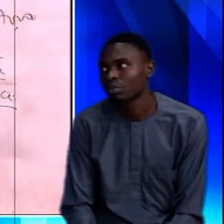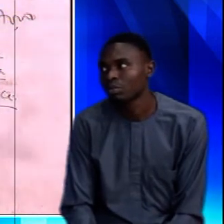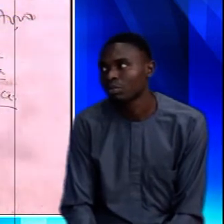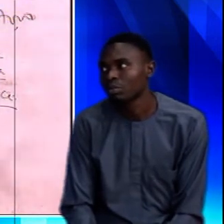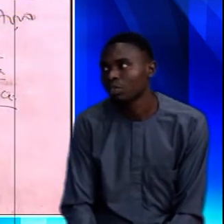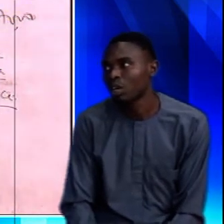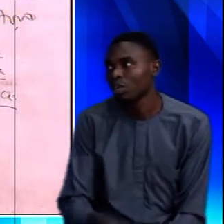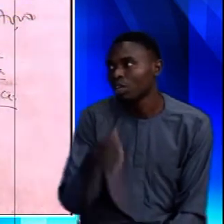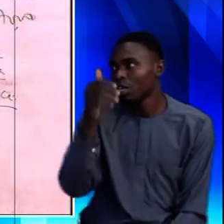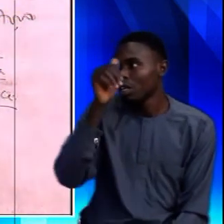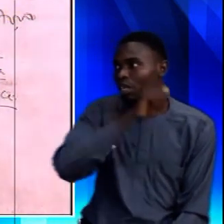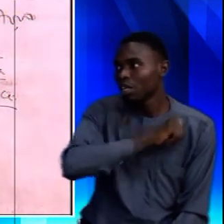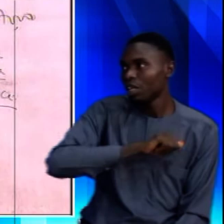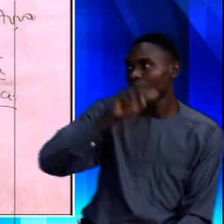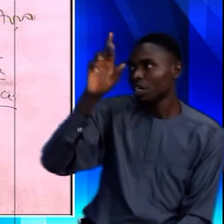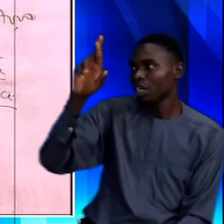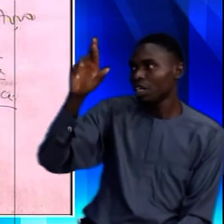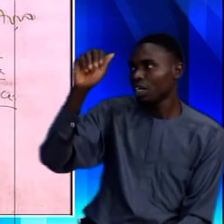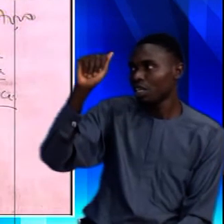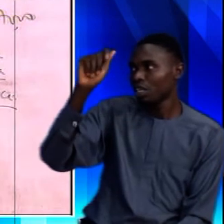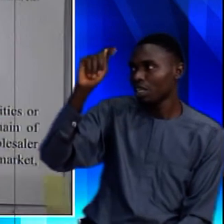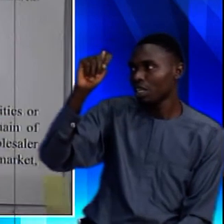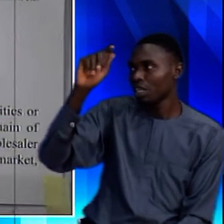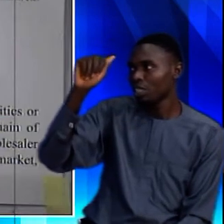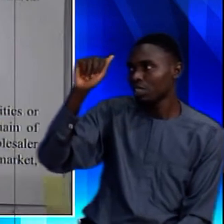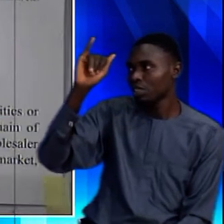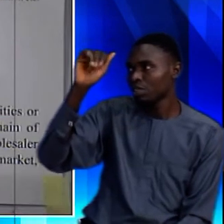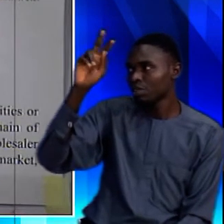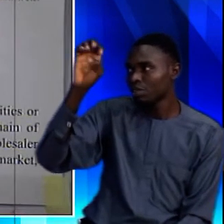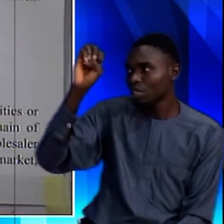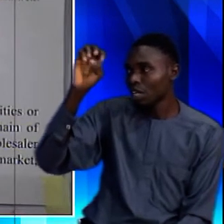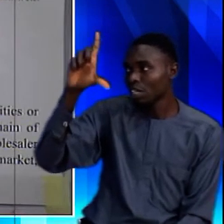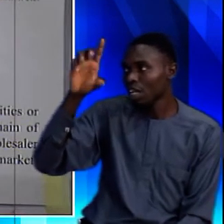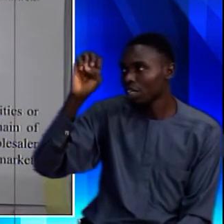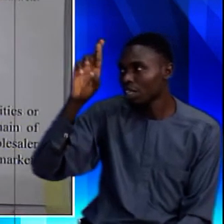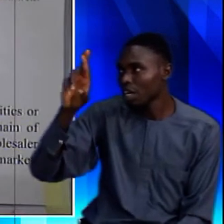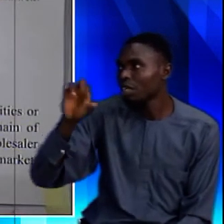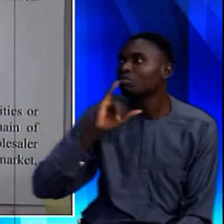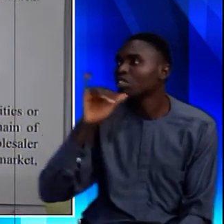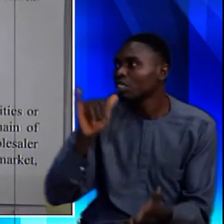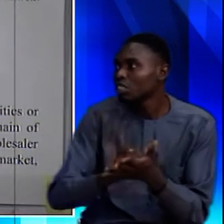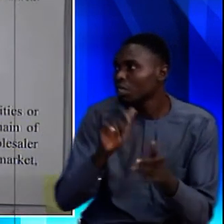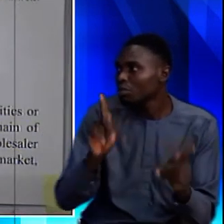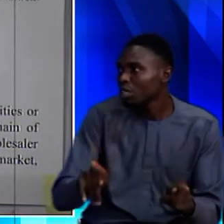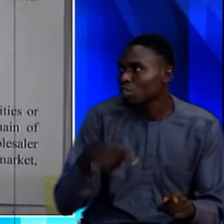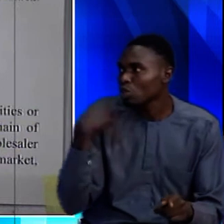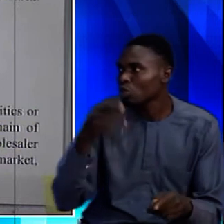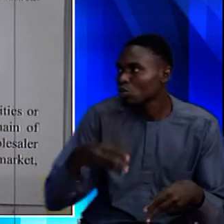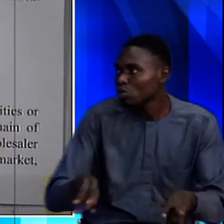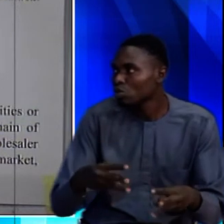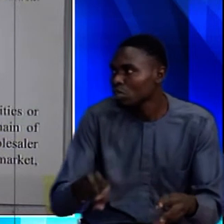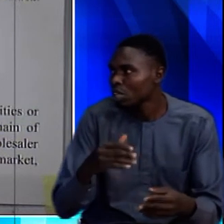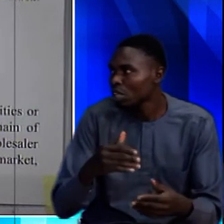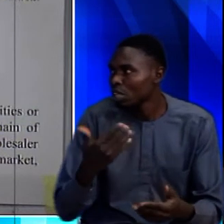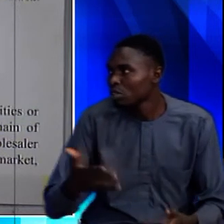want maybe 20 cartons of pieces of books all together, or I want maybe 5 books, cartons of